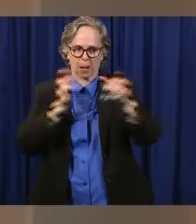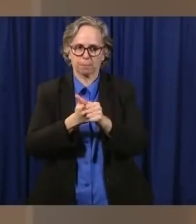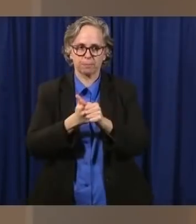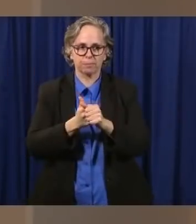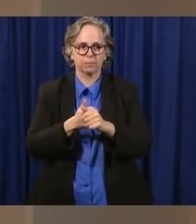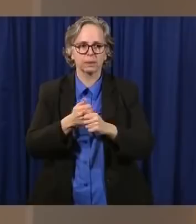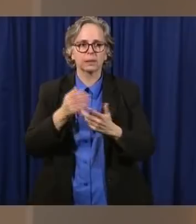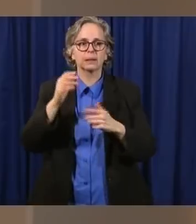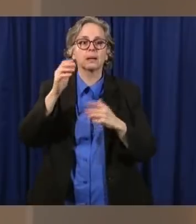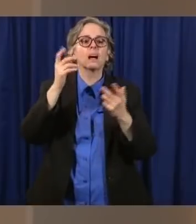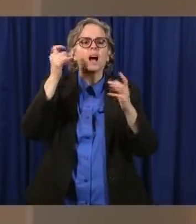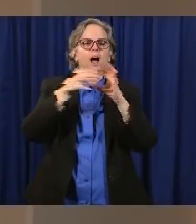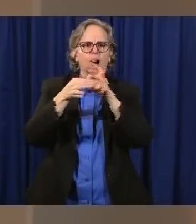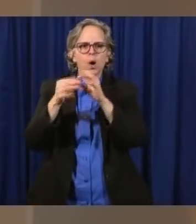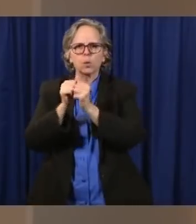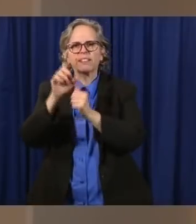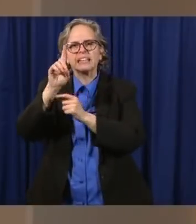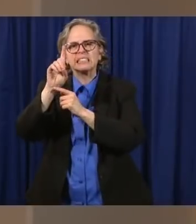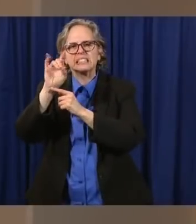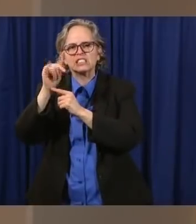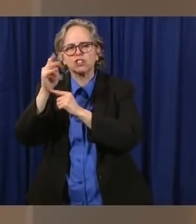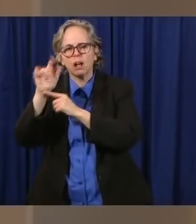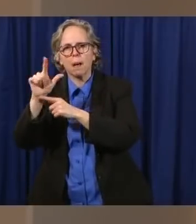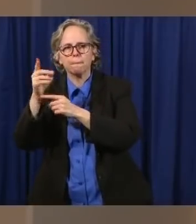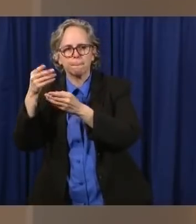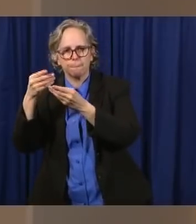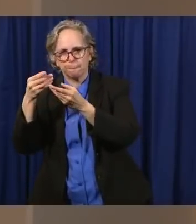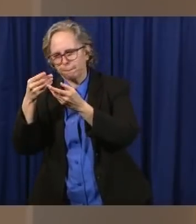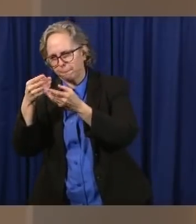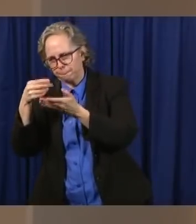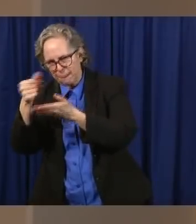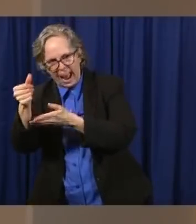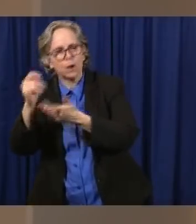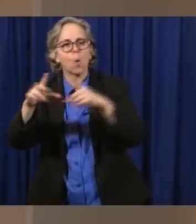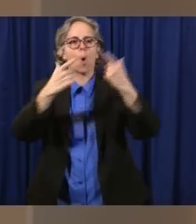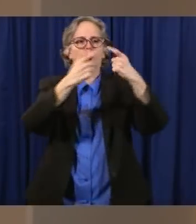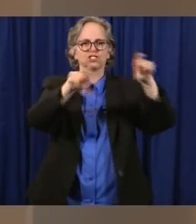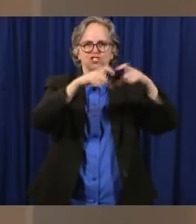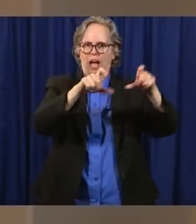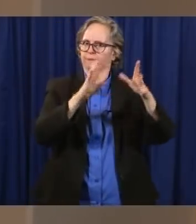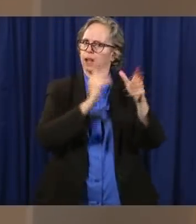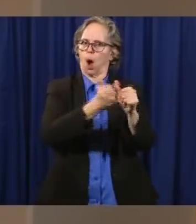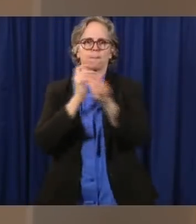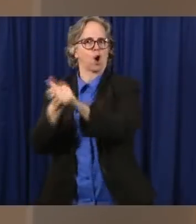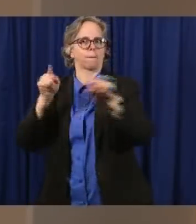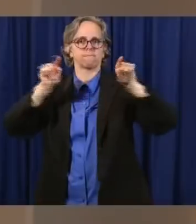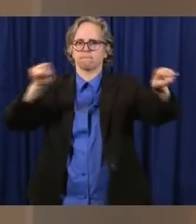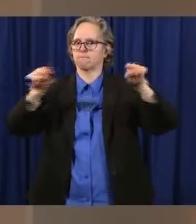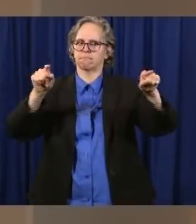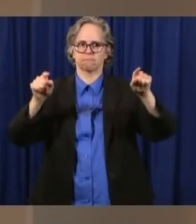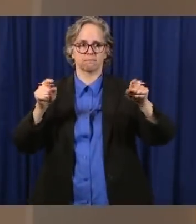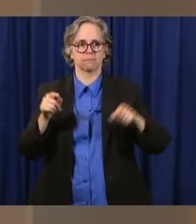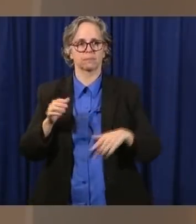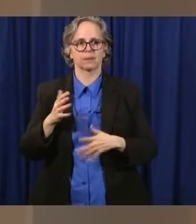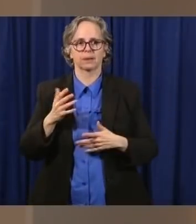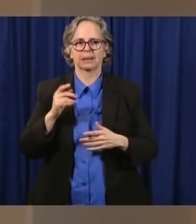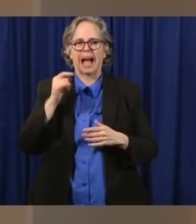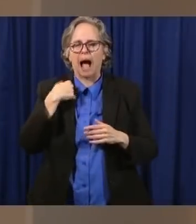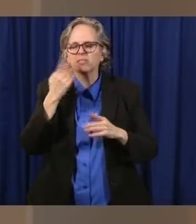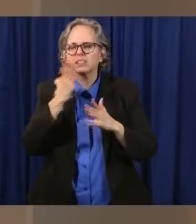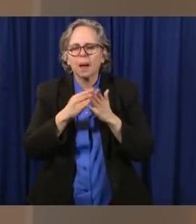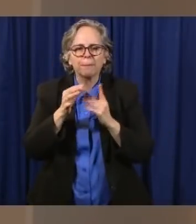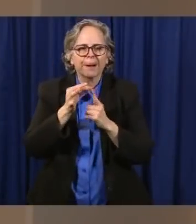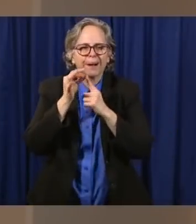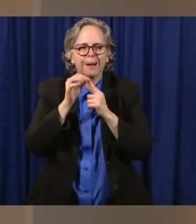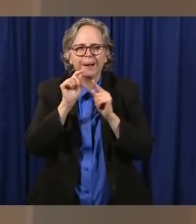or a check that's been sent out. There are always some, though, that are more complex. those who